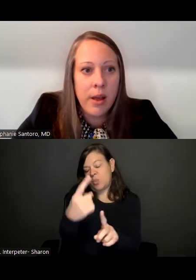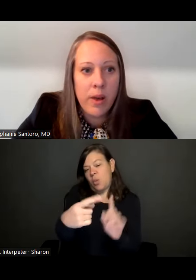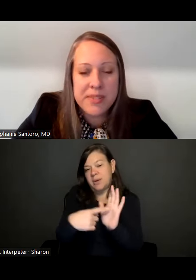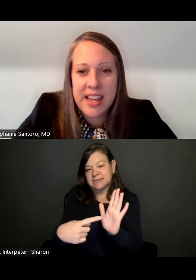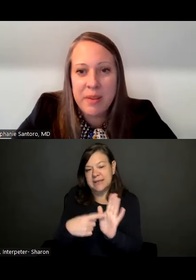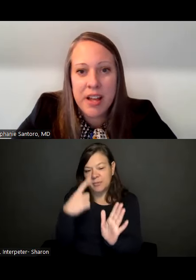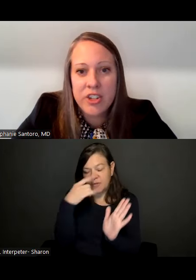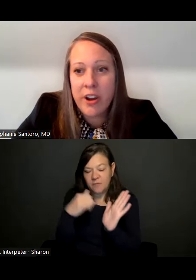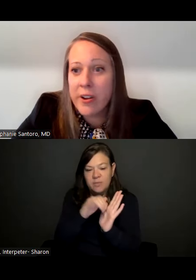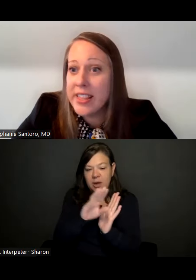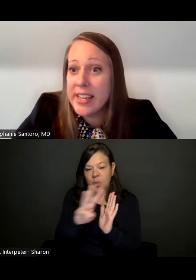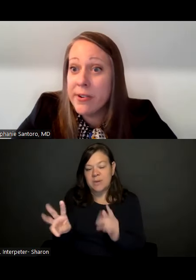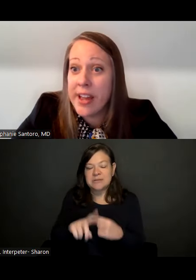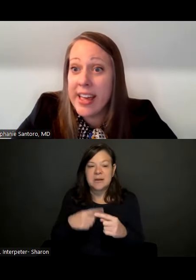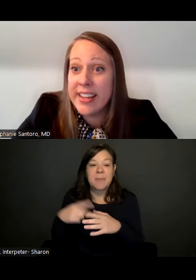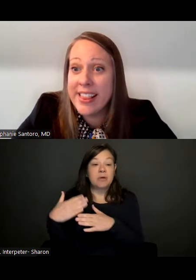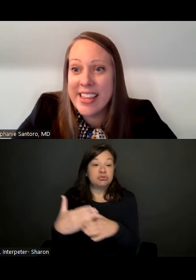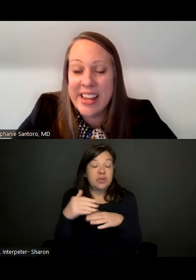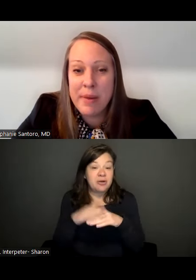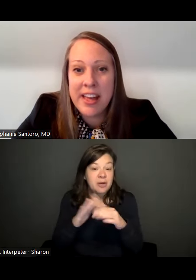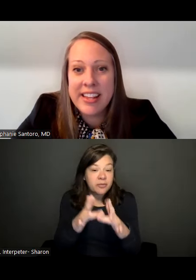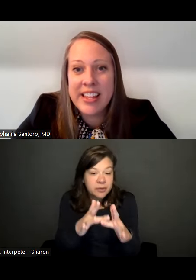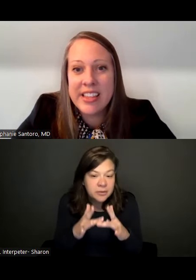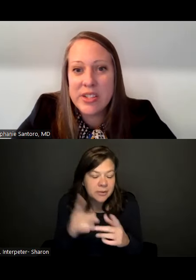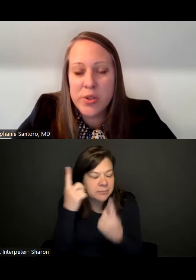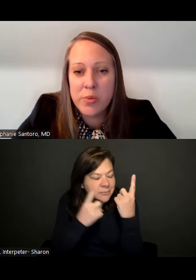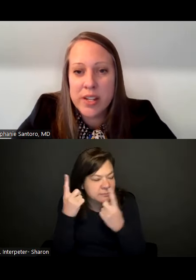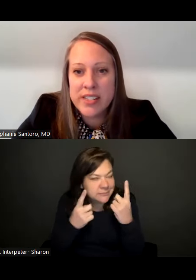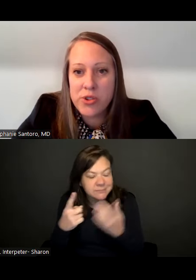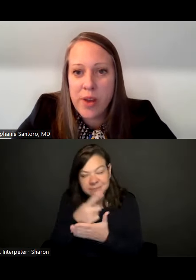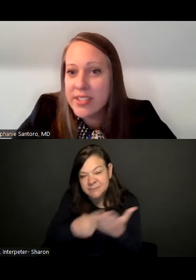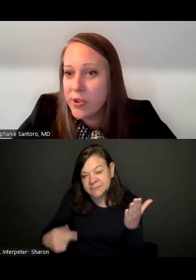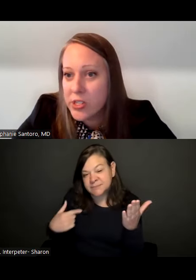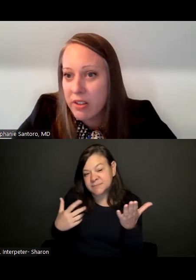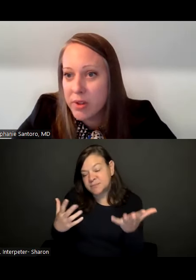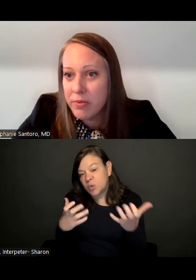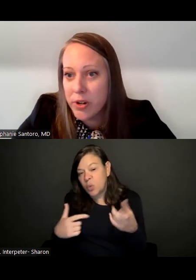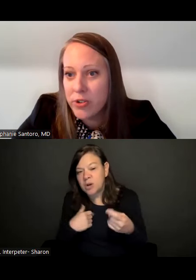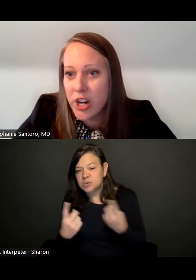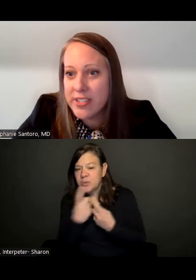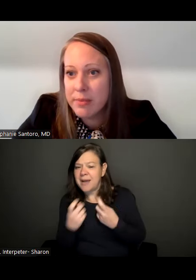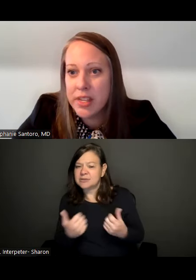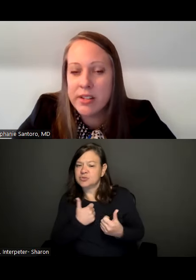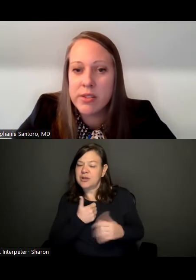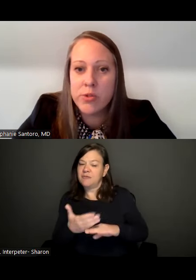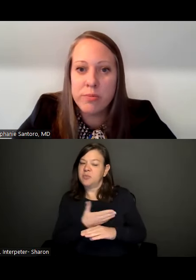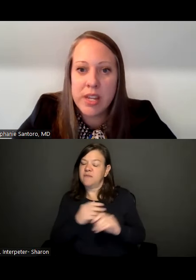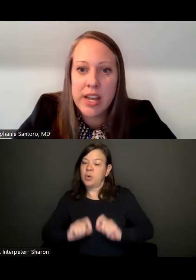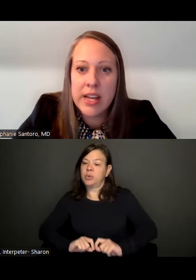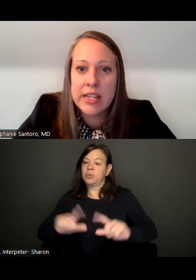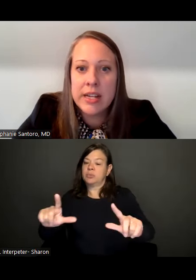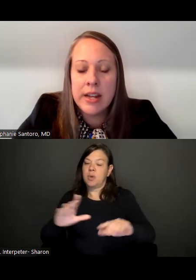their website about sharing on the internet and thinking about things you want to ask yourself before you share something on